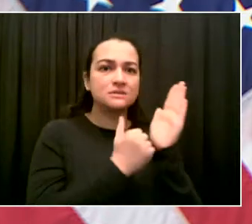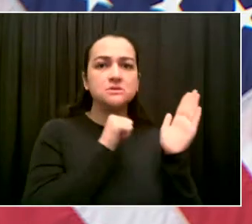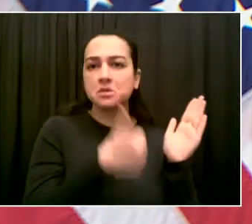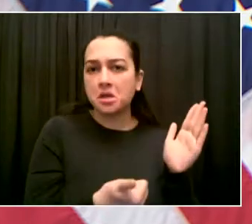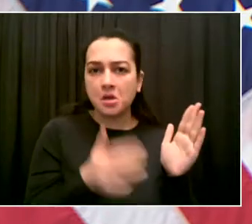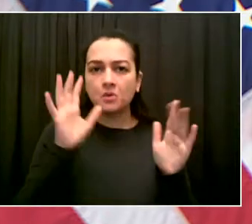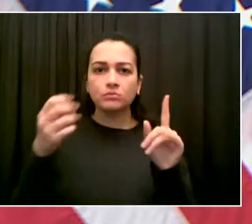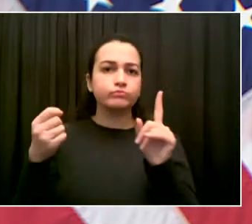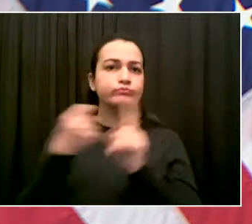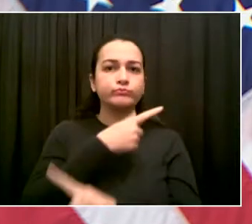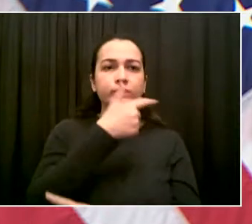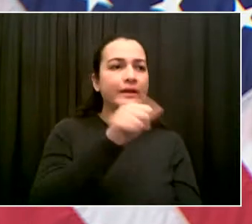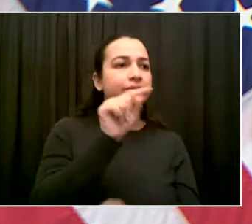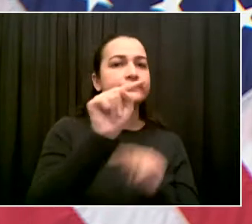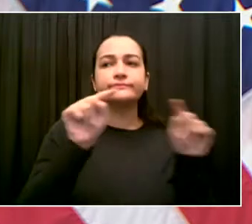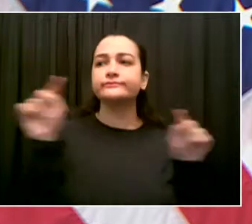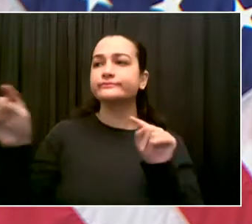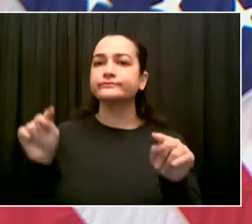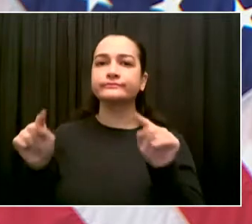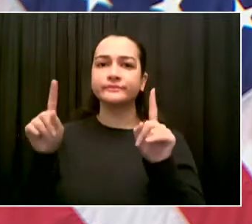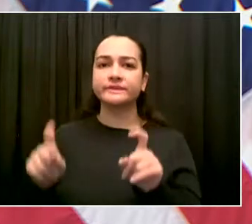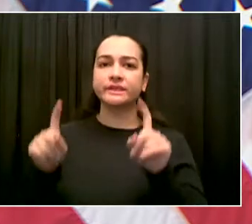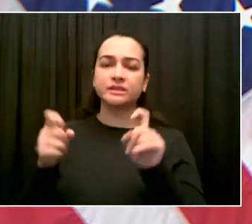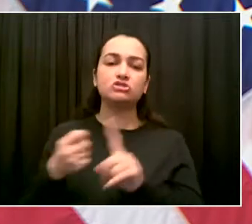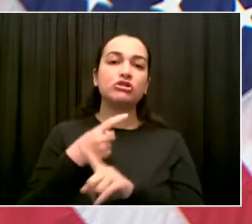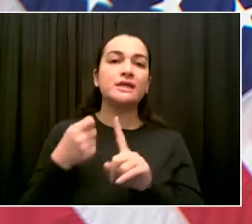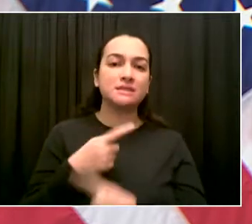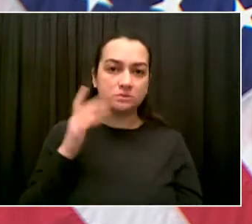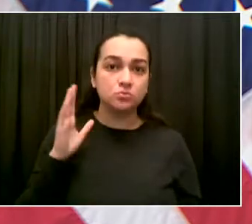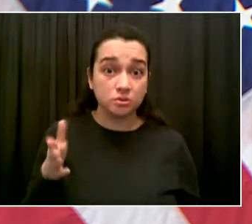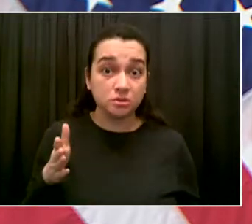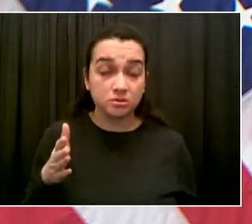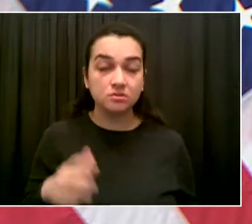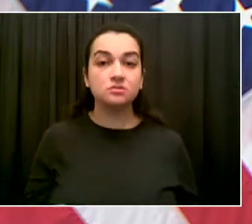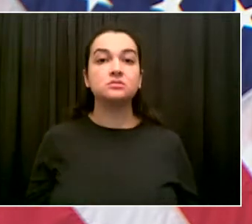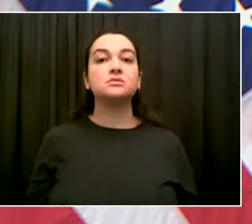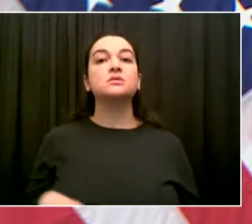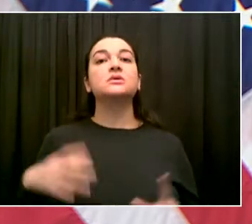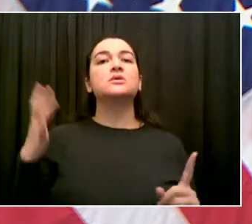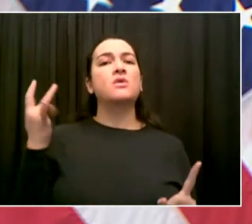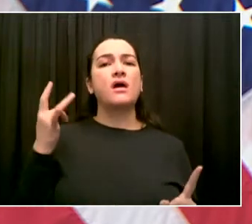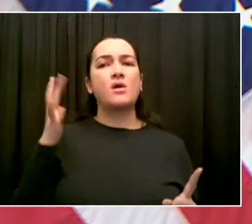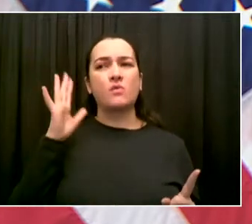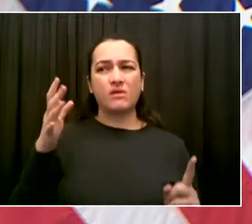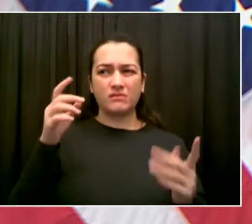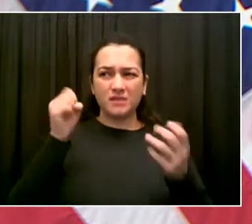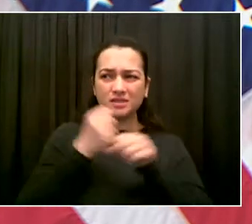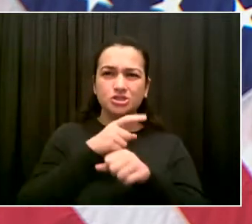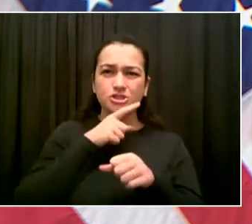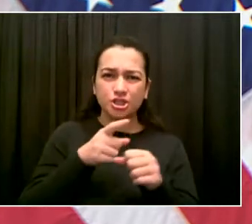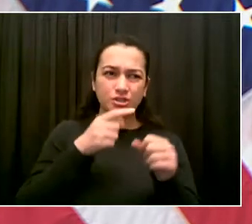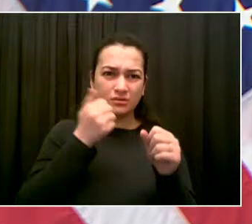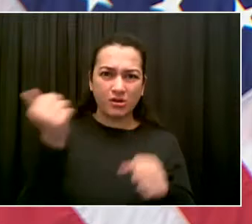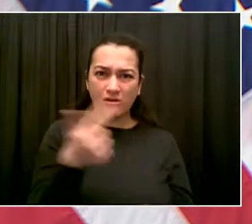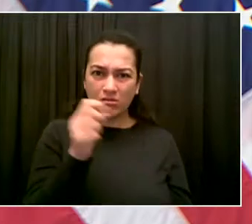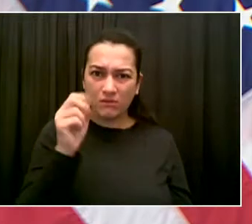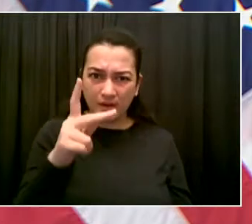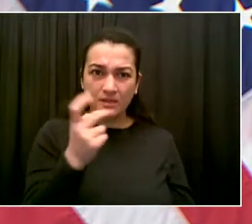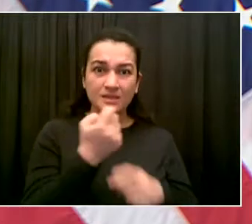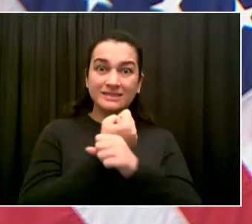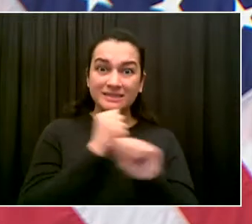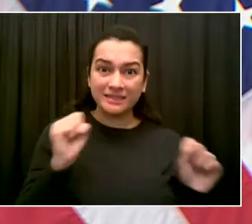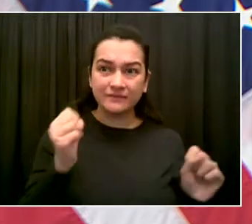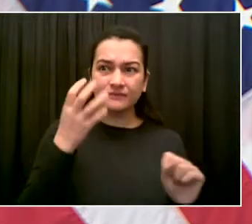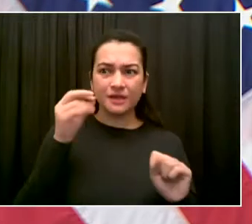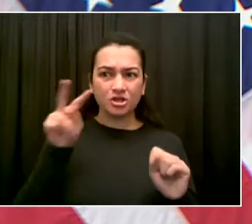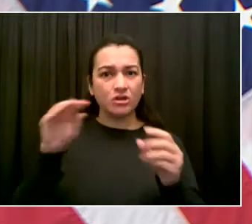medical experts, and based this change on guidance from the CDC. And we've heard the voices of our school communities